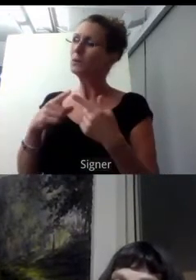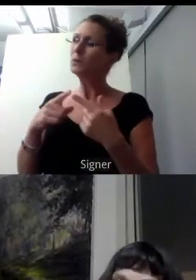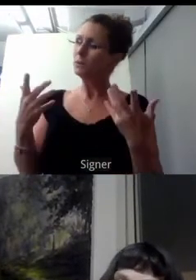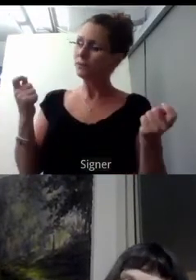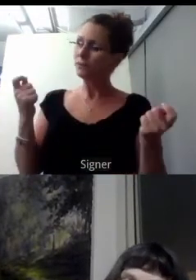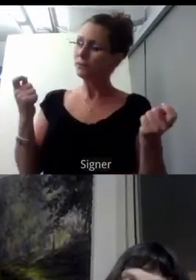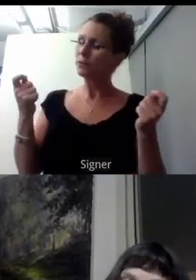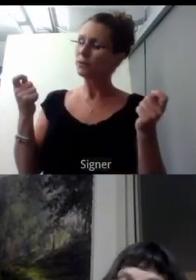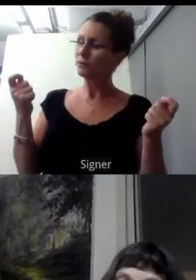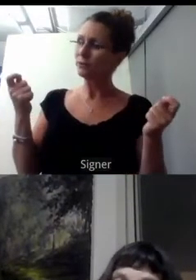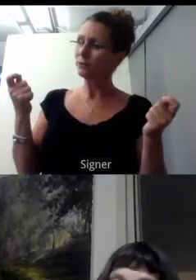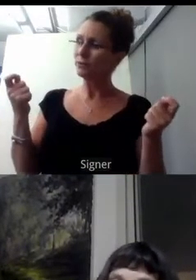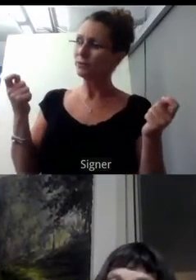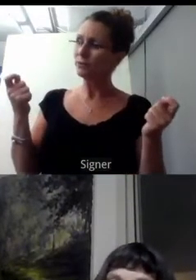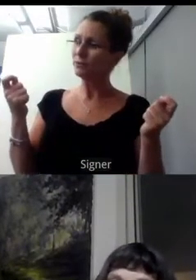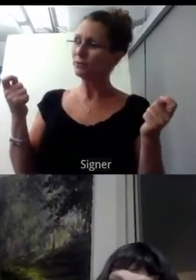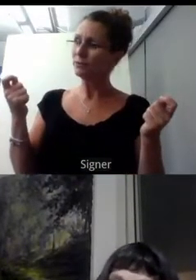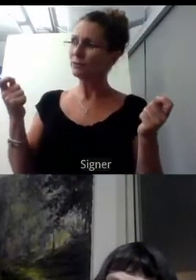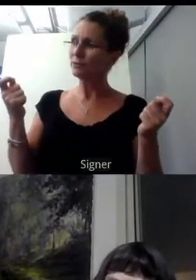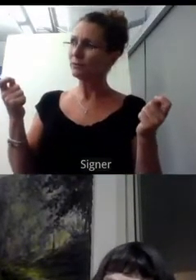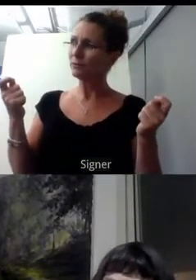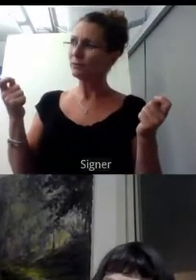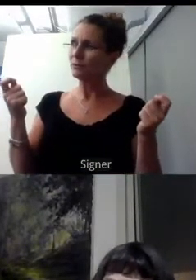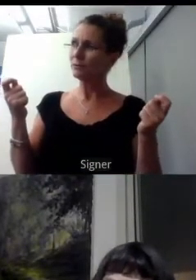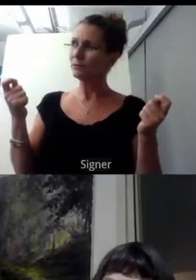this is my recommendation.